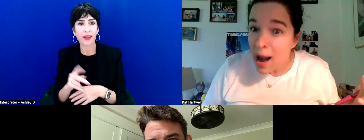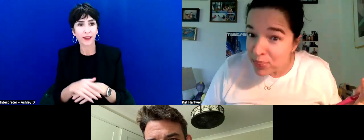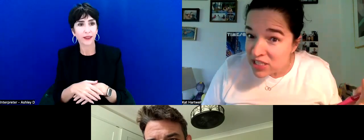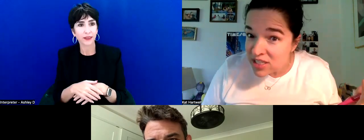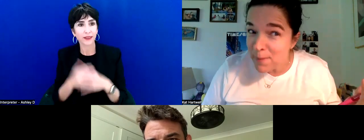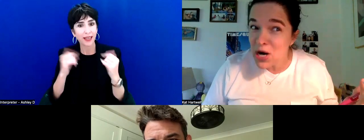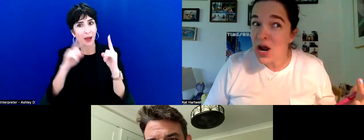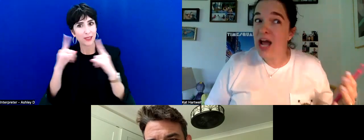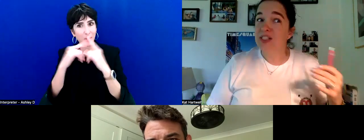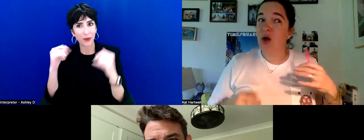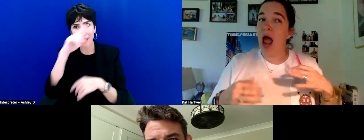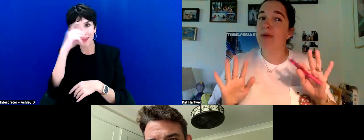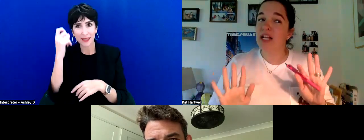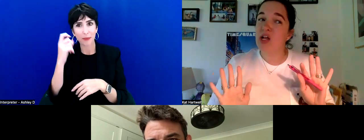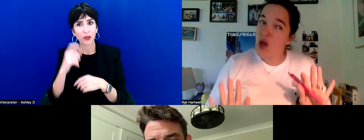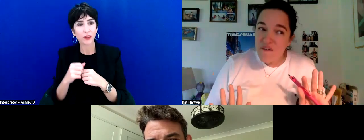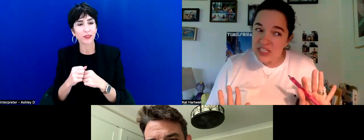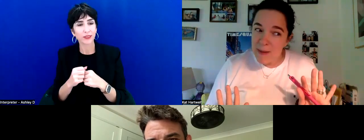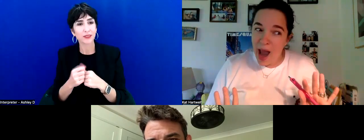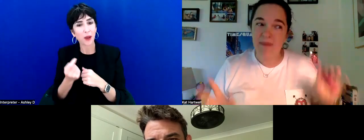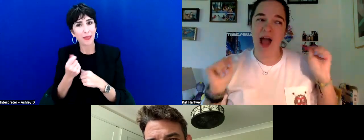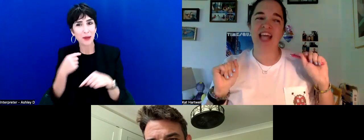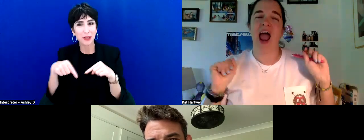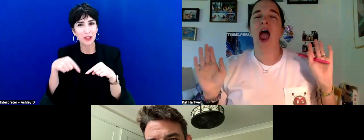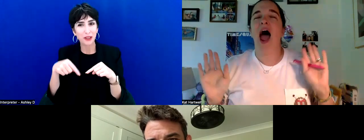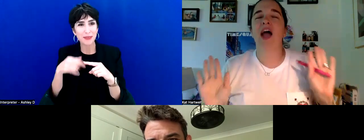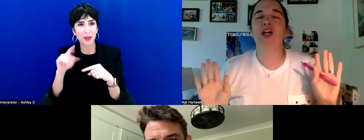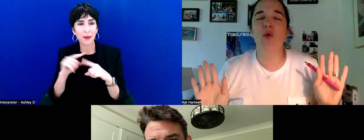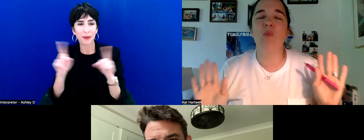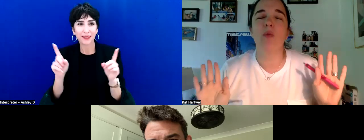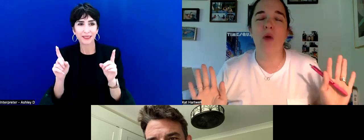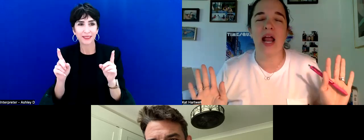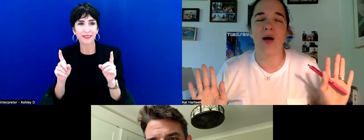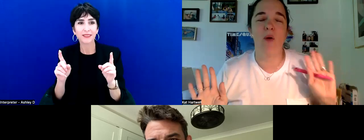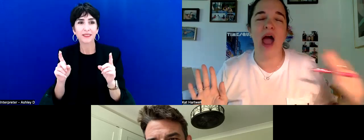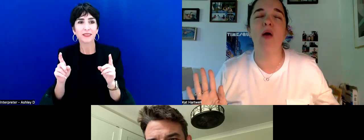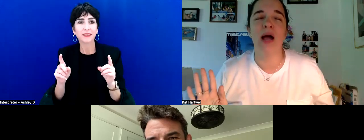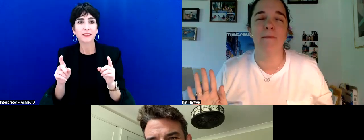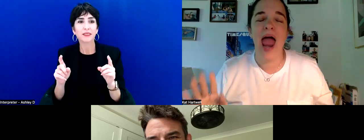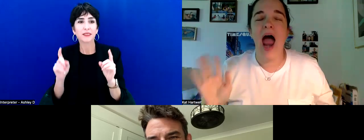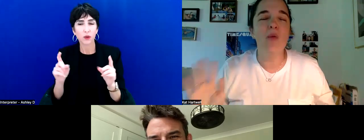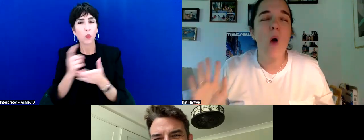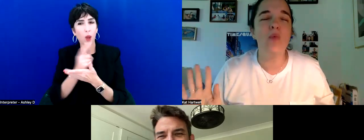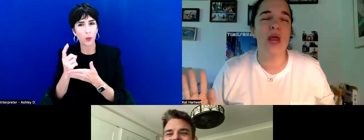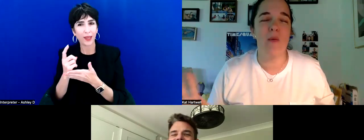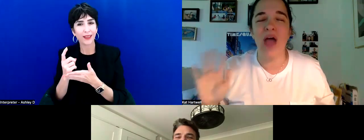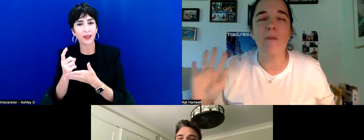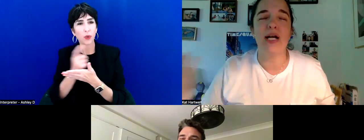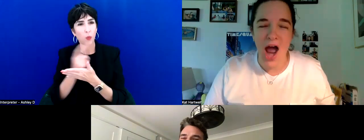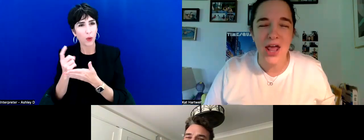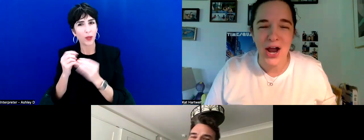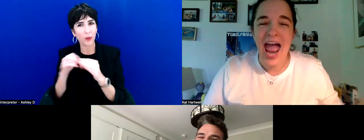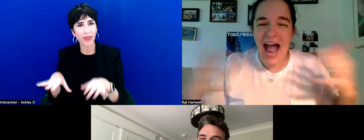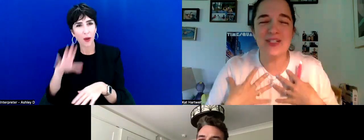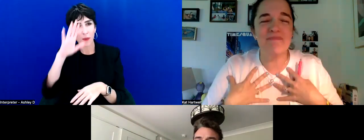going to camp this summer. So I'm a little nervous about that. I can use 1 week without him. And 1 week without